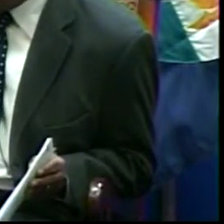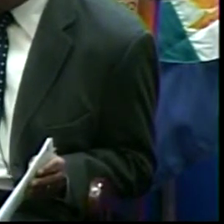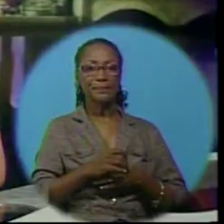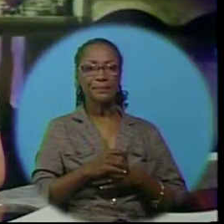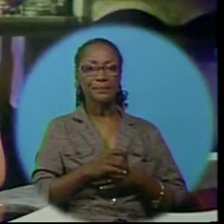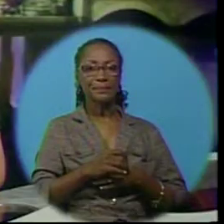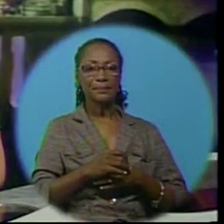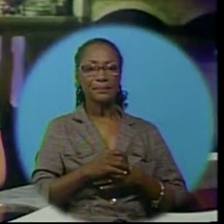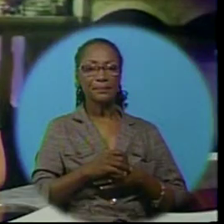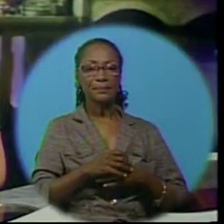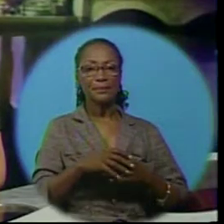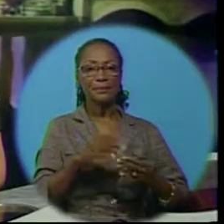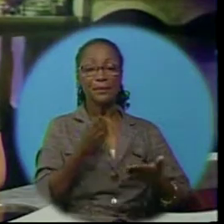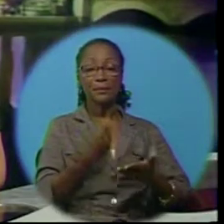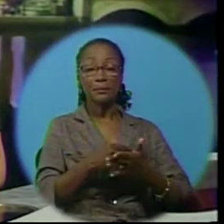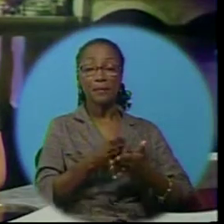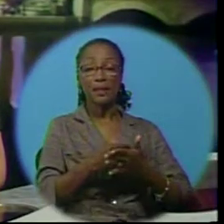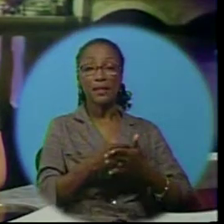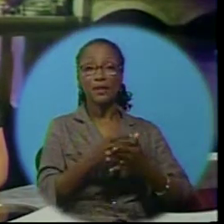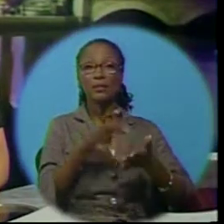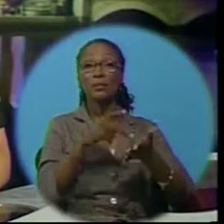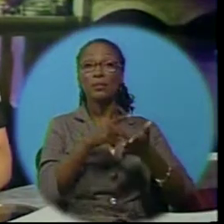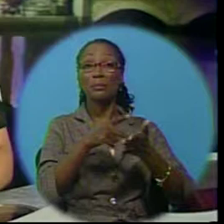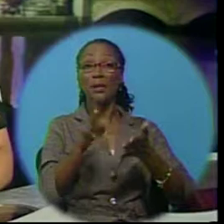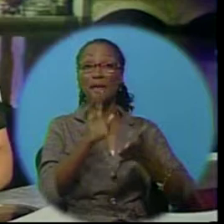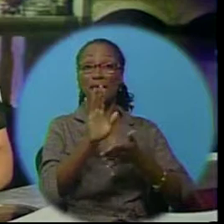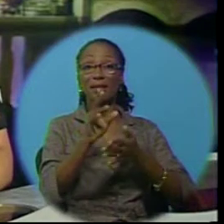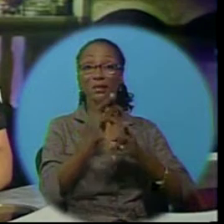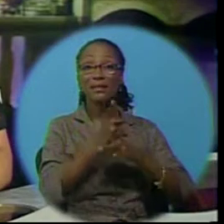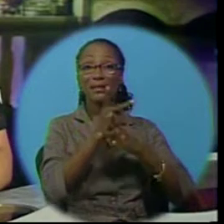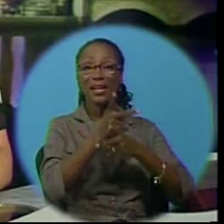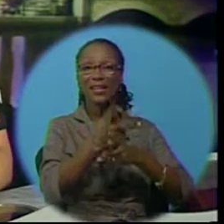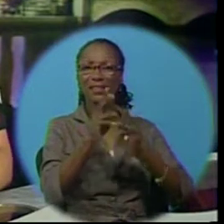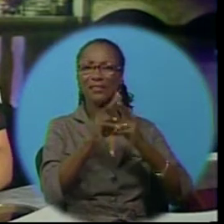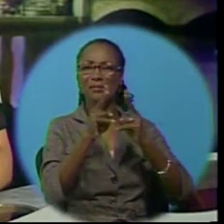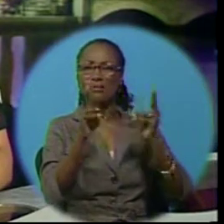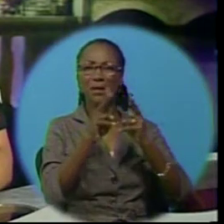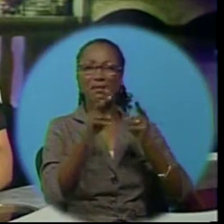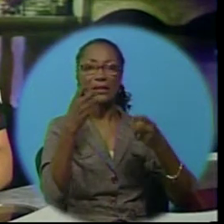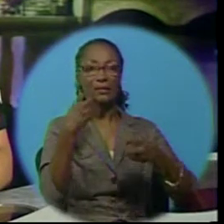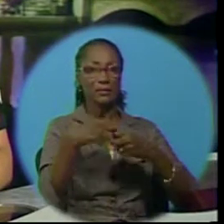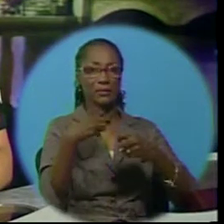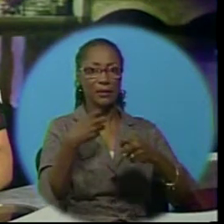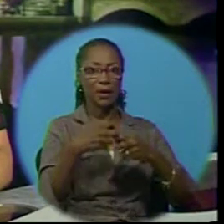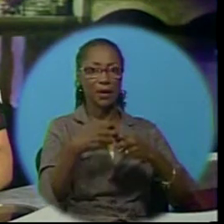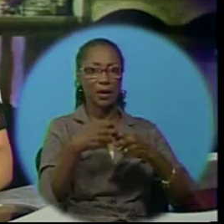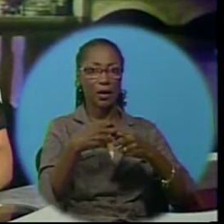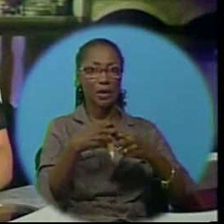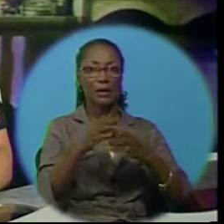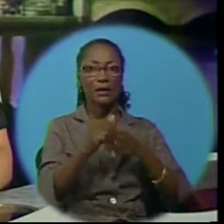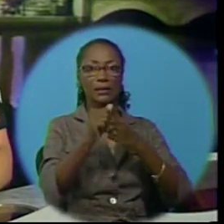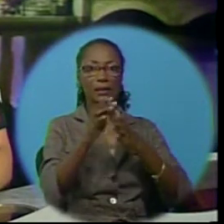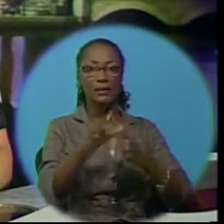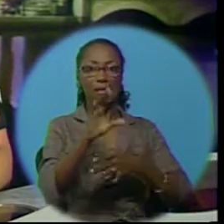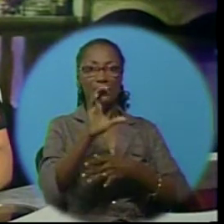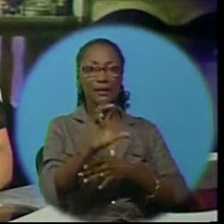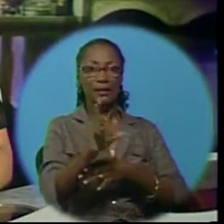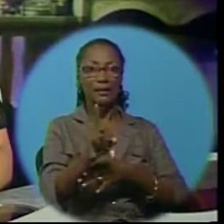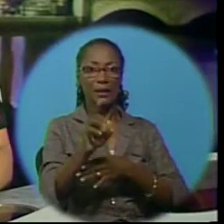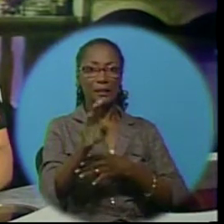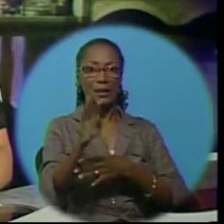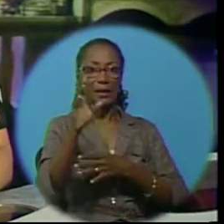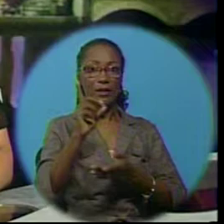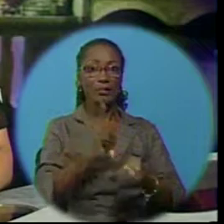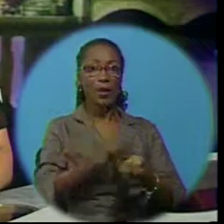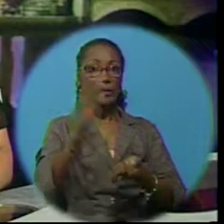there. Well, the issue of debt financing is a very complex one, and the head of the Caribbean Development Bank, Dr. Warren Smith,